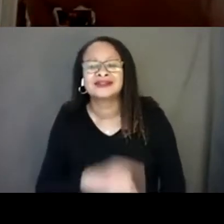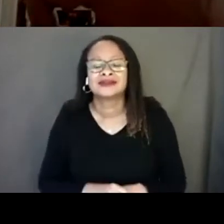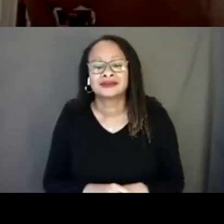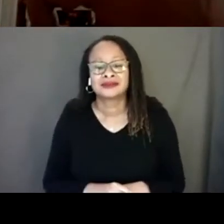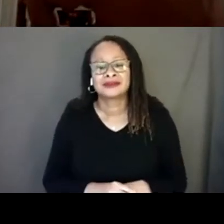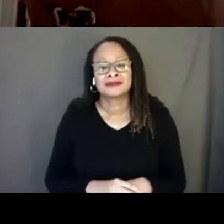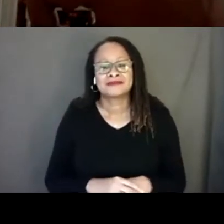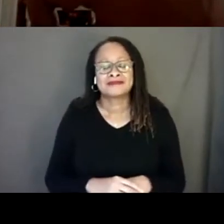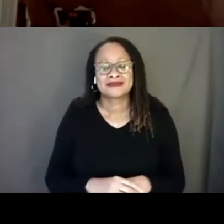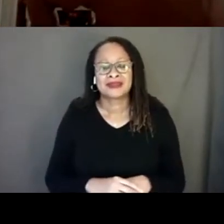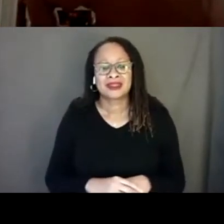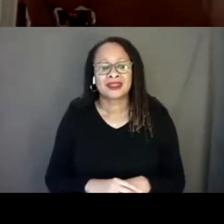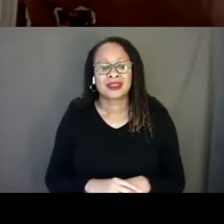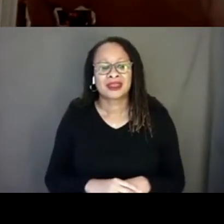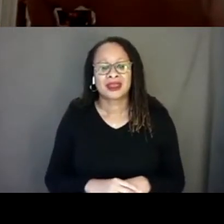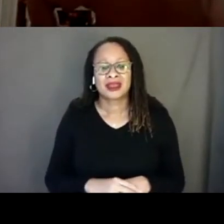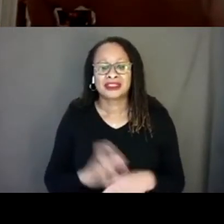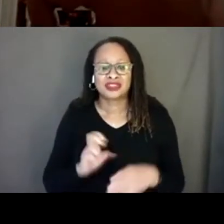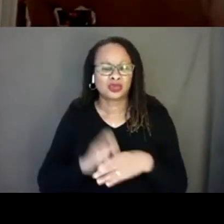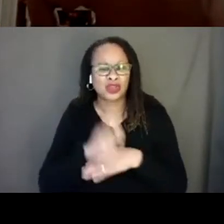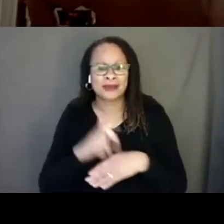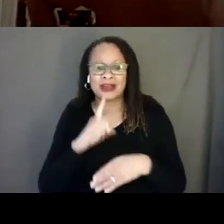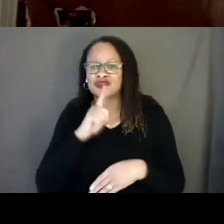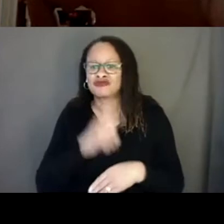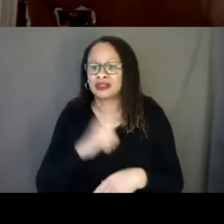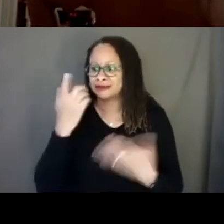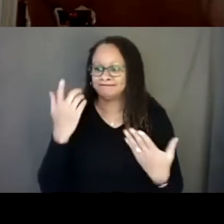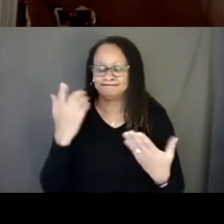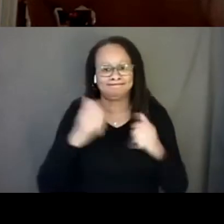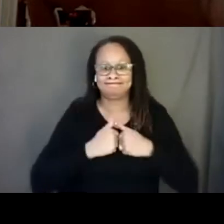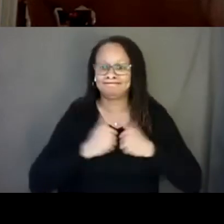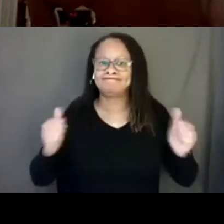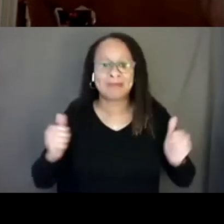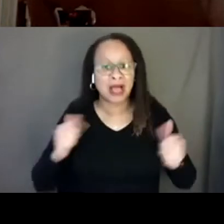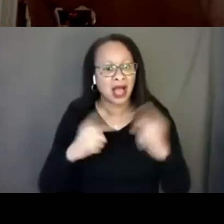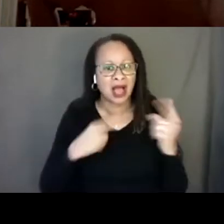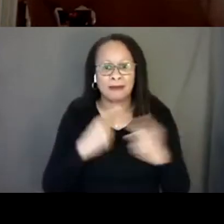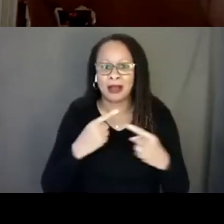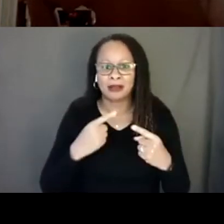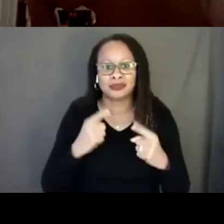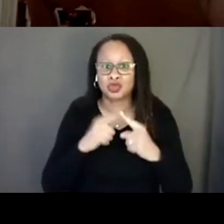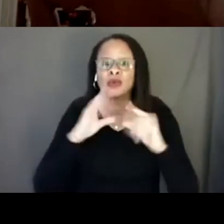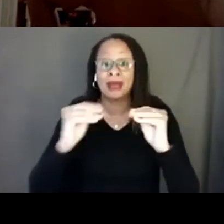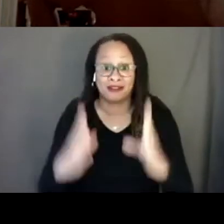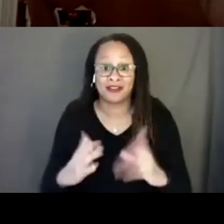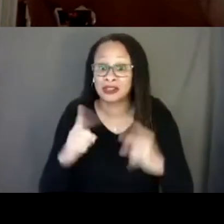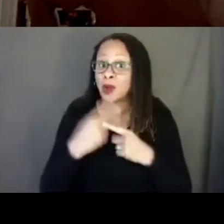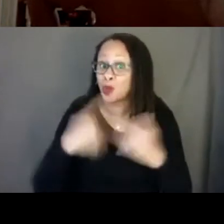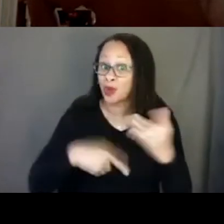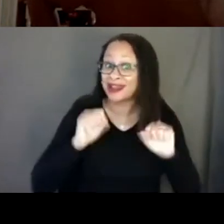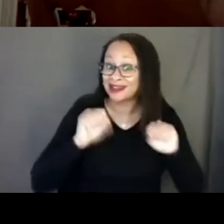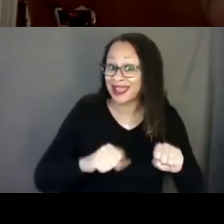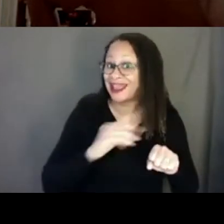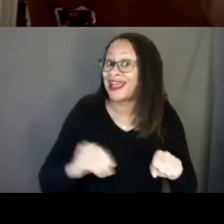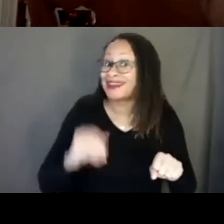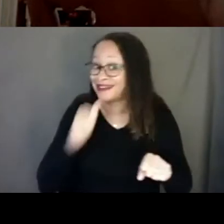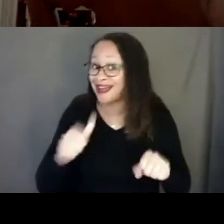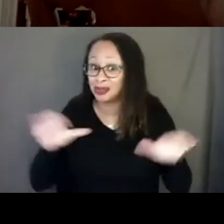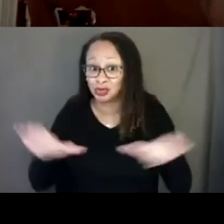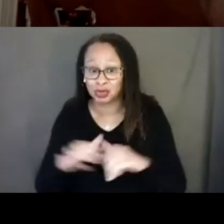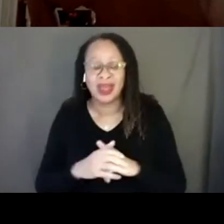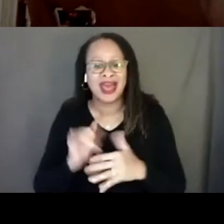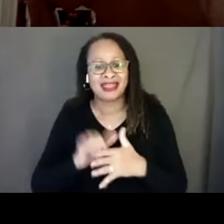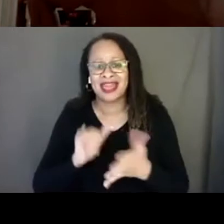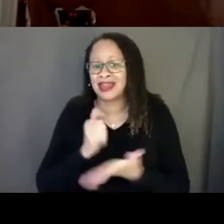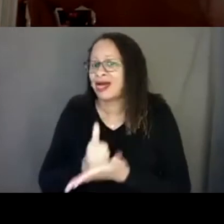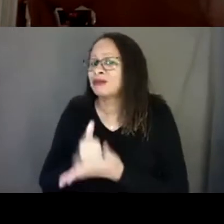To jump in, I was really upfront with my professors about physically what I could and could not do. And that was really helpful later down the line.